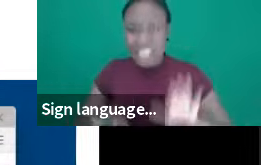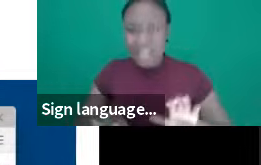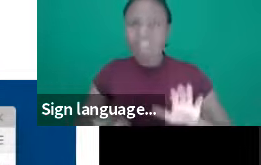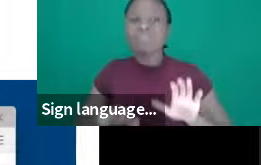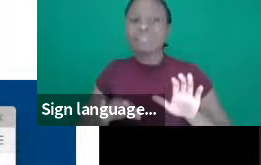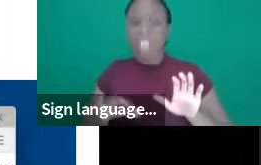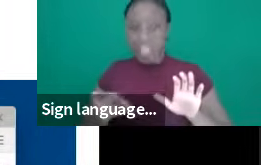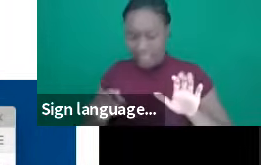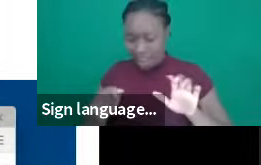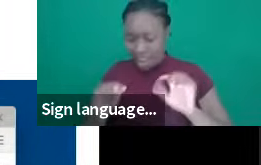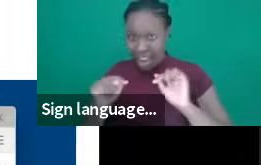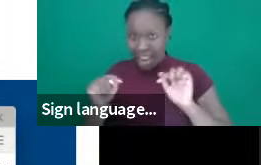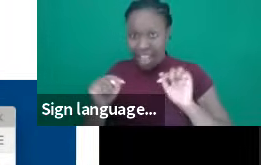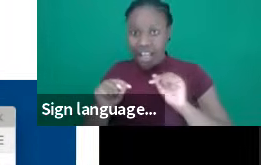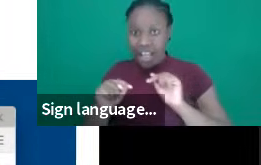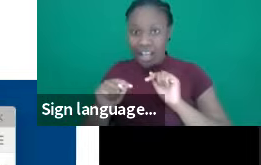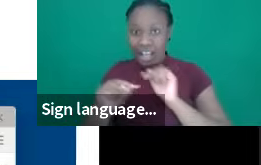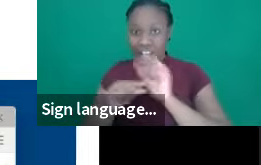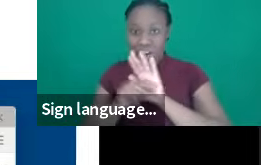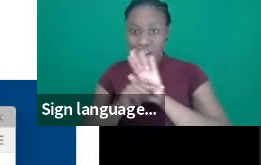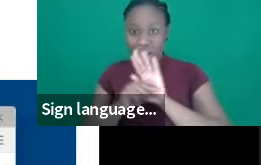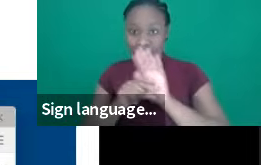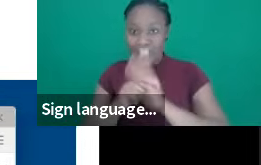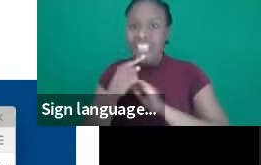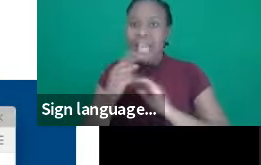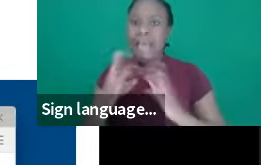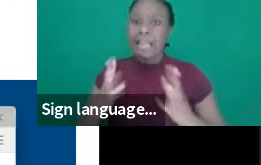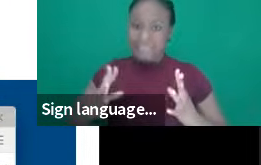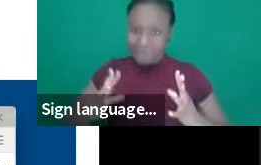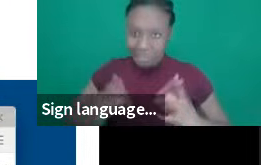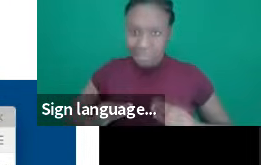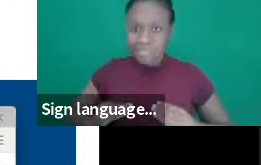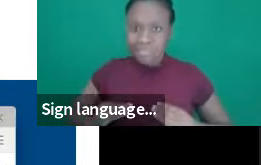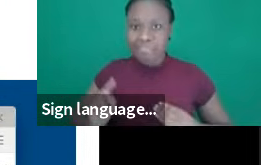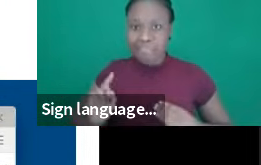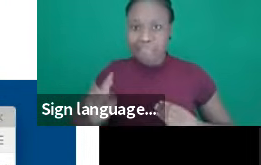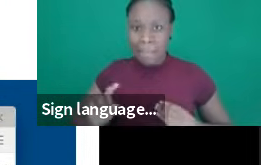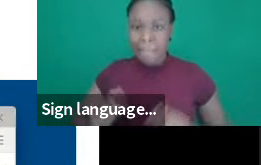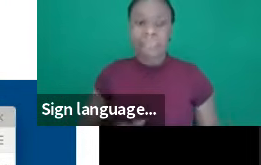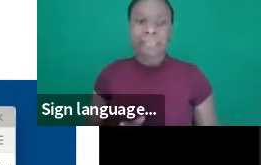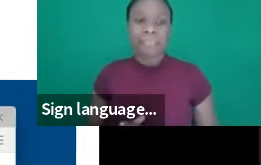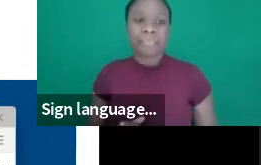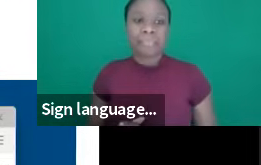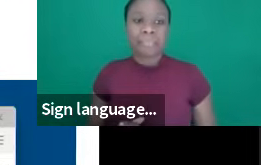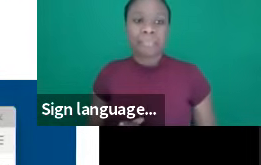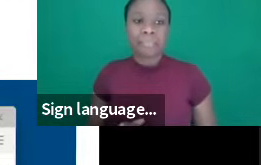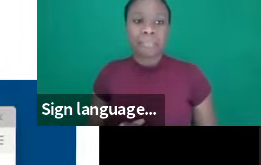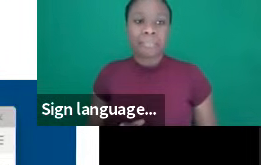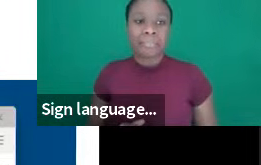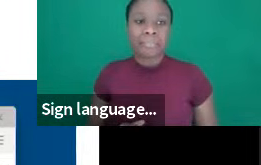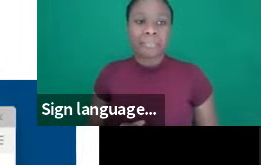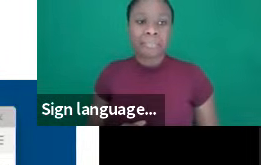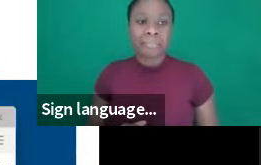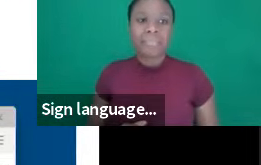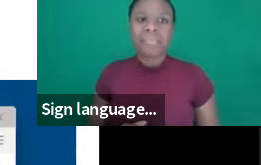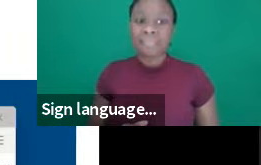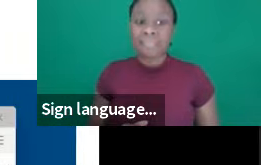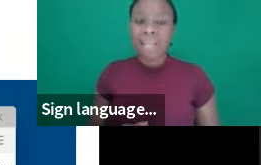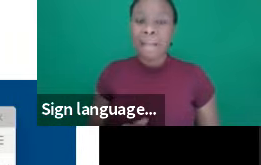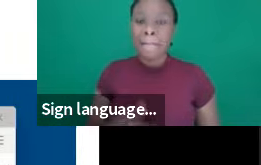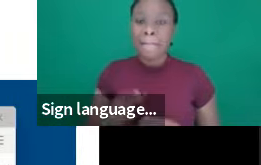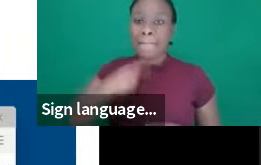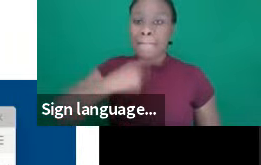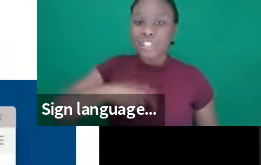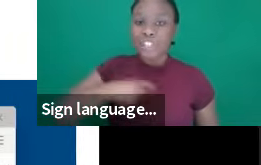I accept. The next step is to link your new e-filing profile to your newly registered personal income